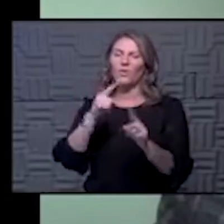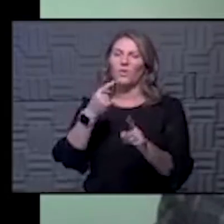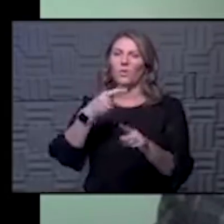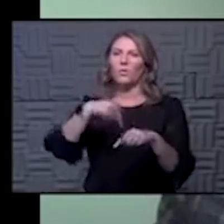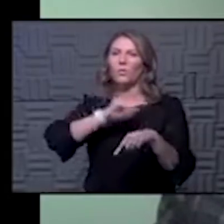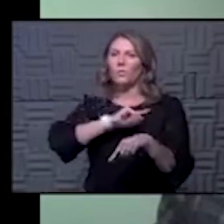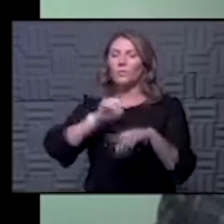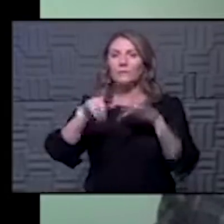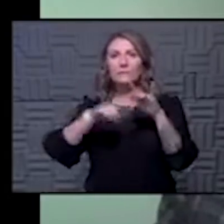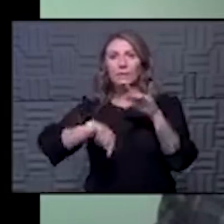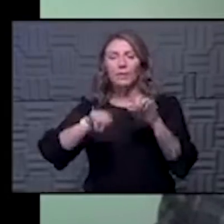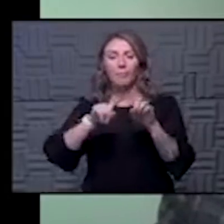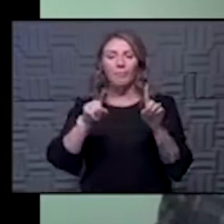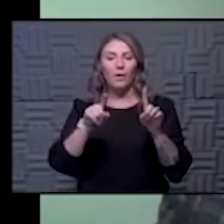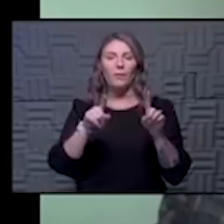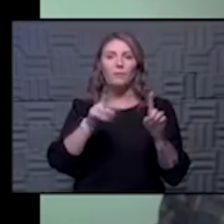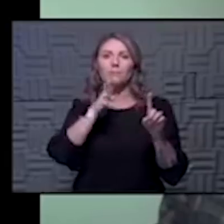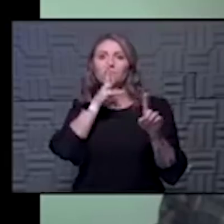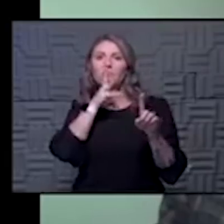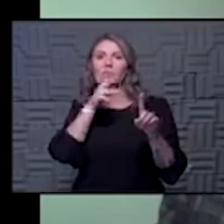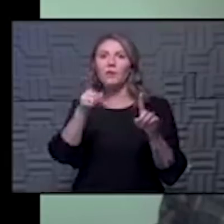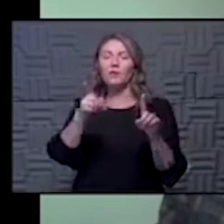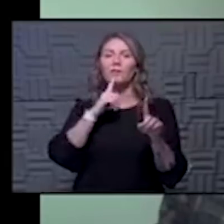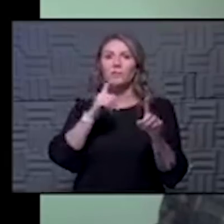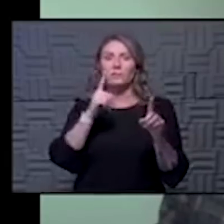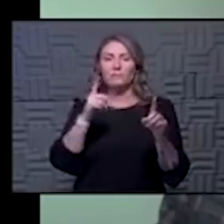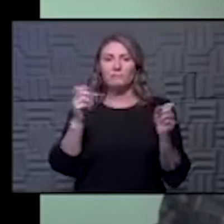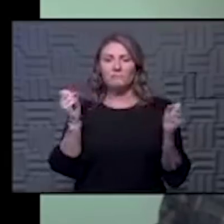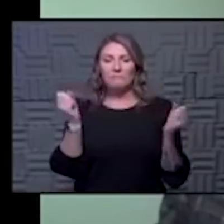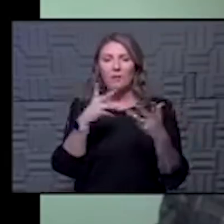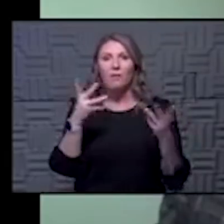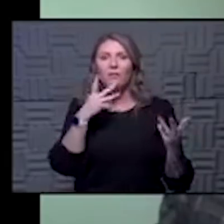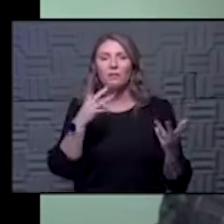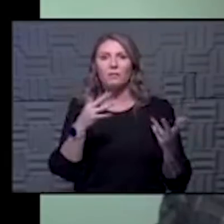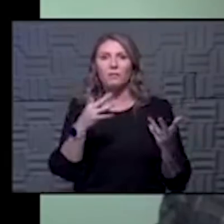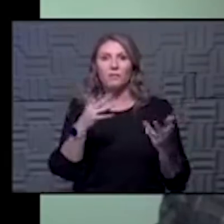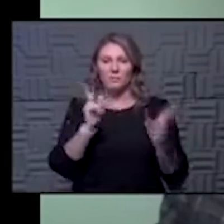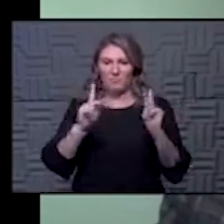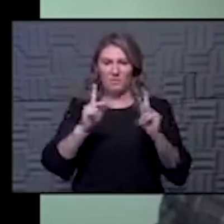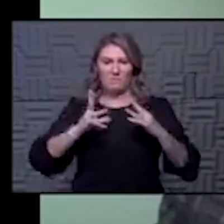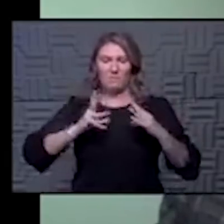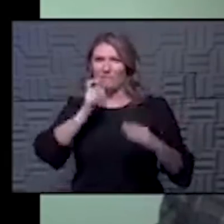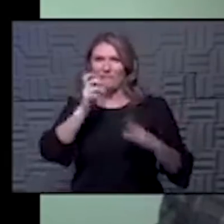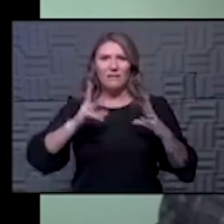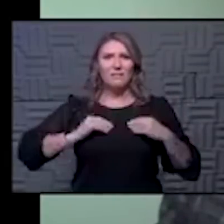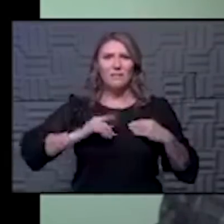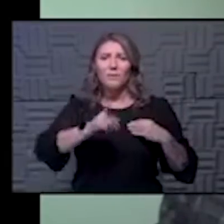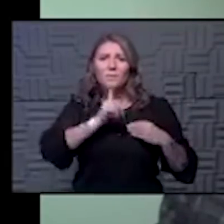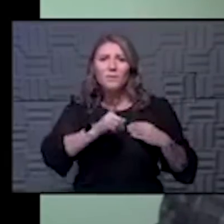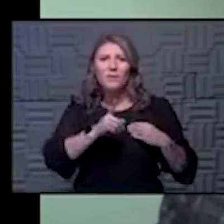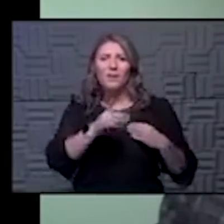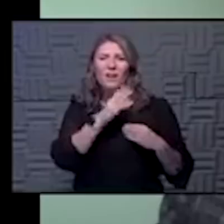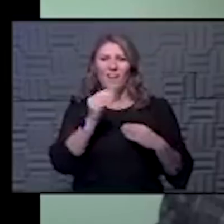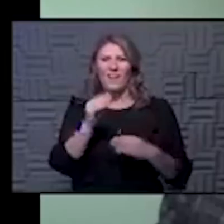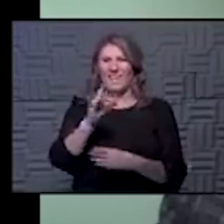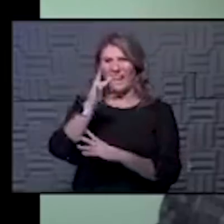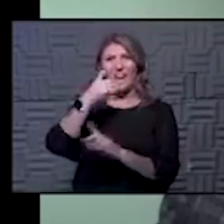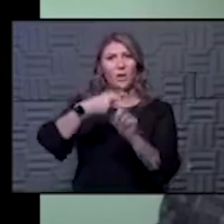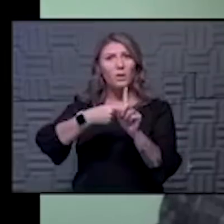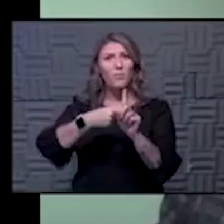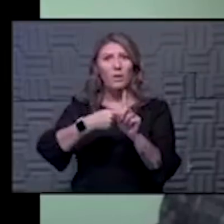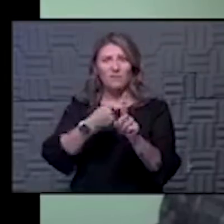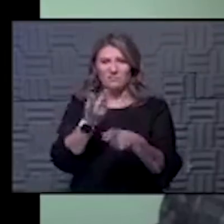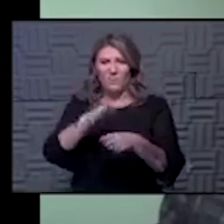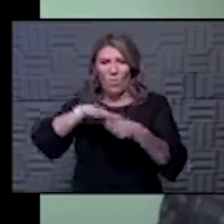talk about, and what Dr. Minns said was pretty striking, that, a lot of people don't accept that this is real, and we're still, these 8 months into this thing